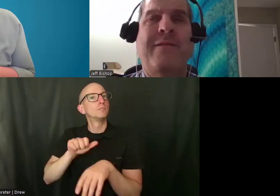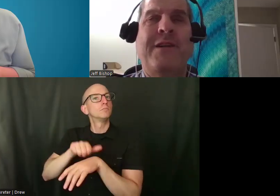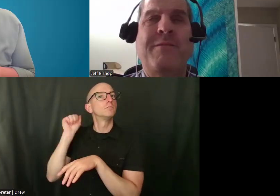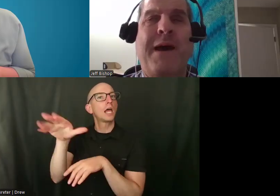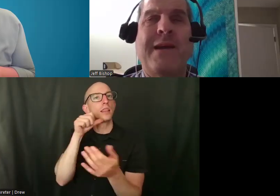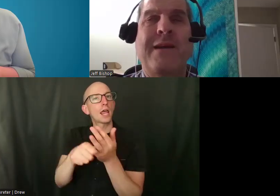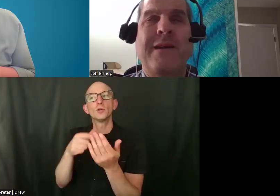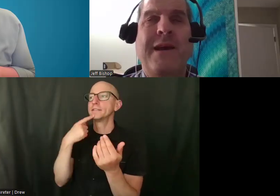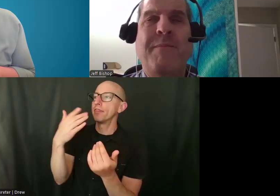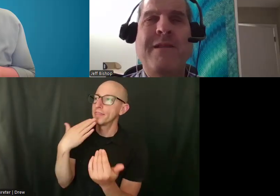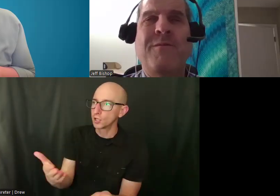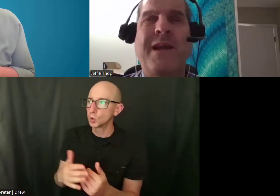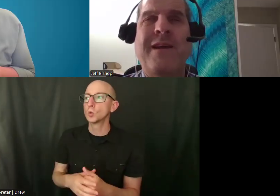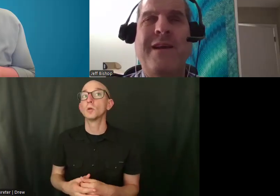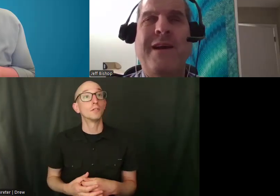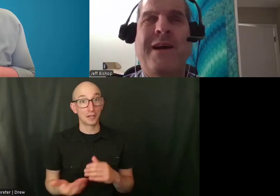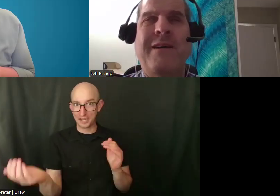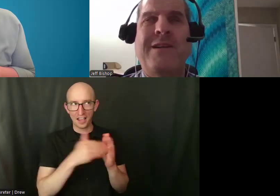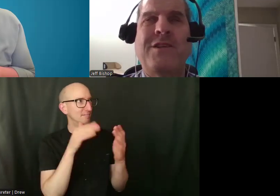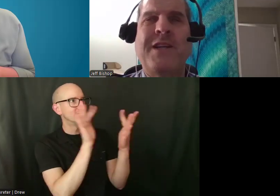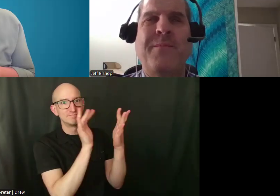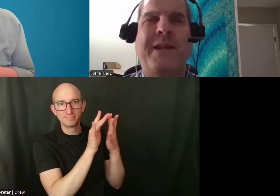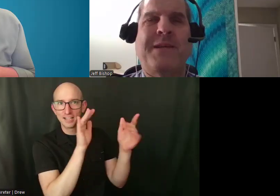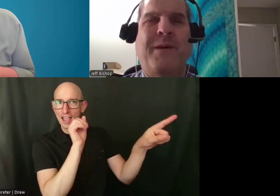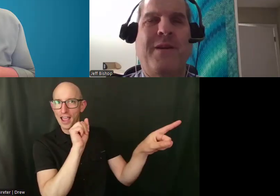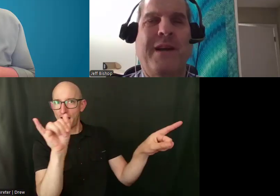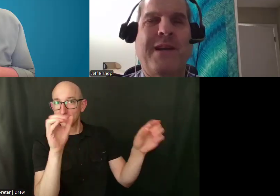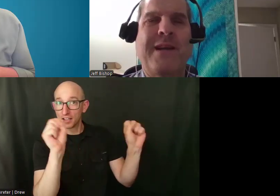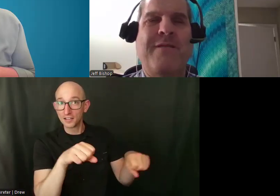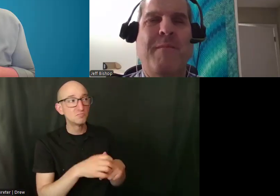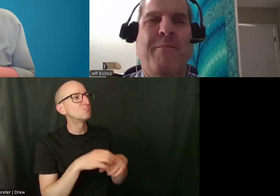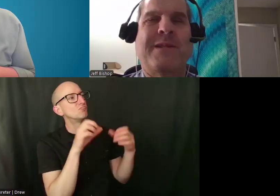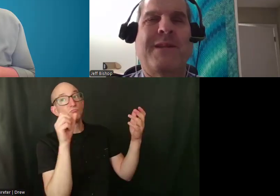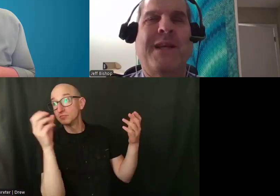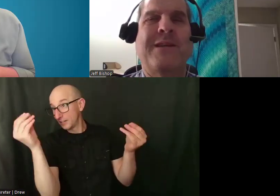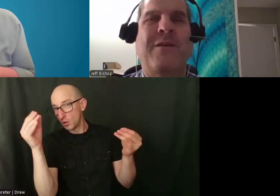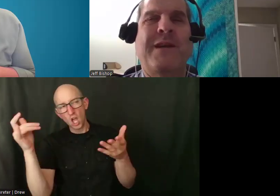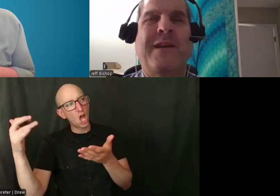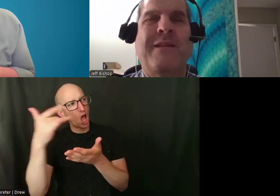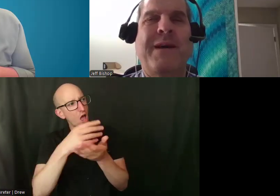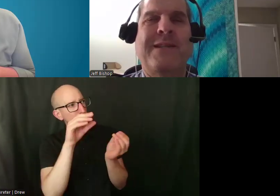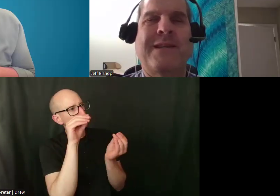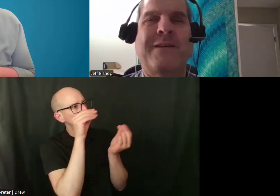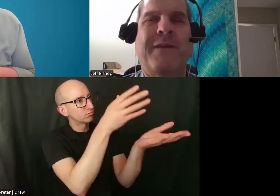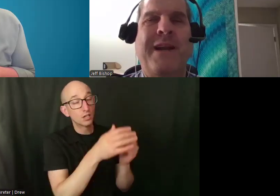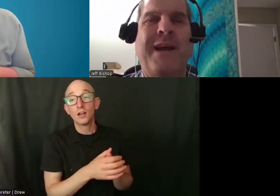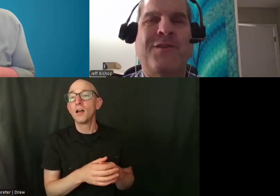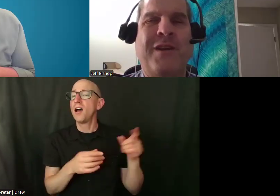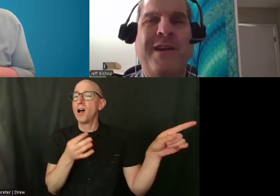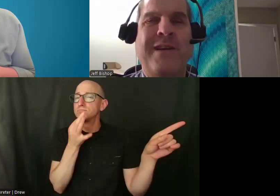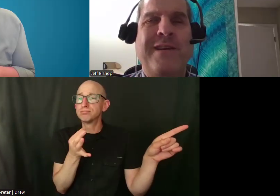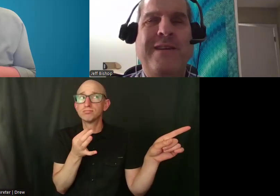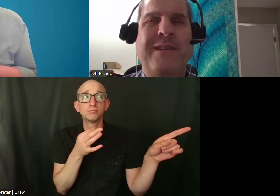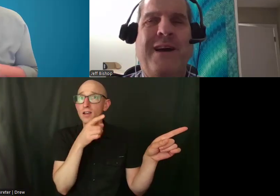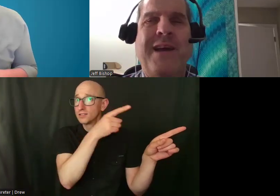the information back. And by the way, ChatGPT is pretty good. It kind of remembers the things that you've done in the past. It's kind of frightening,